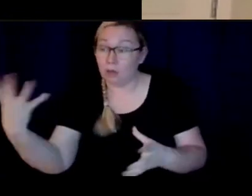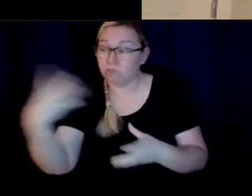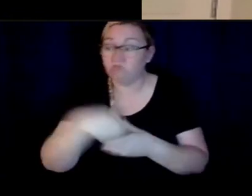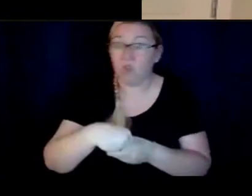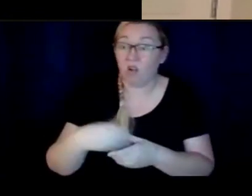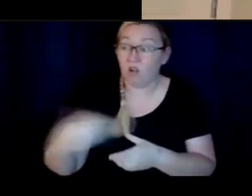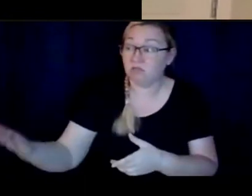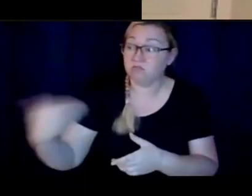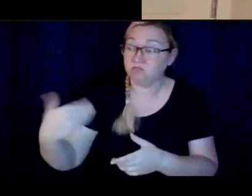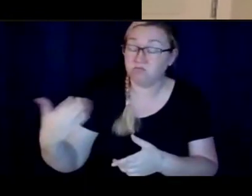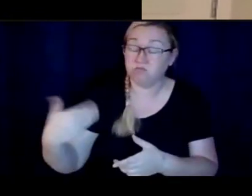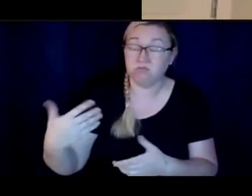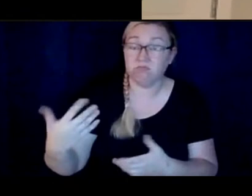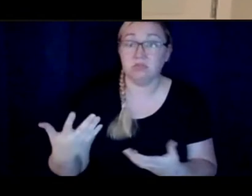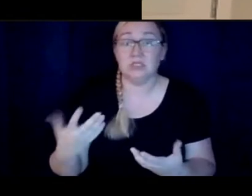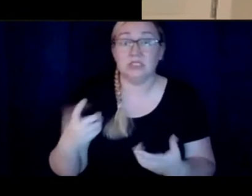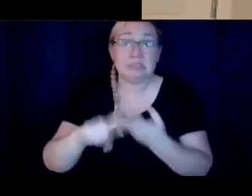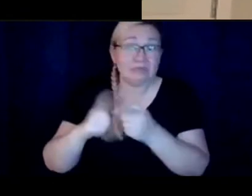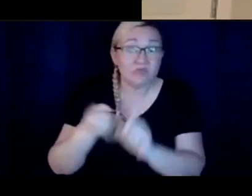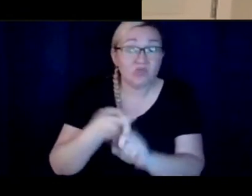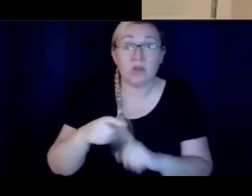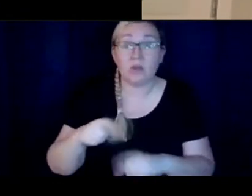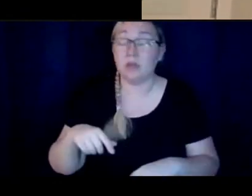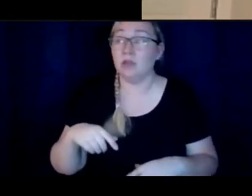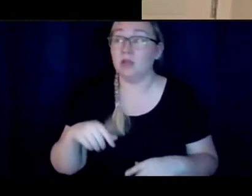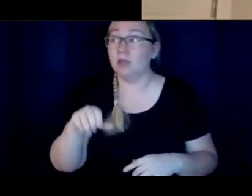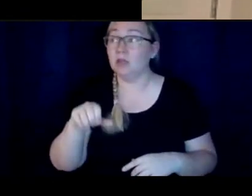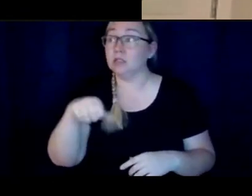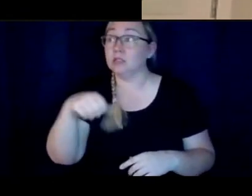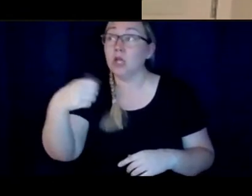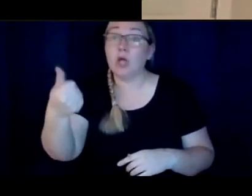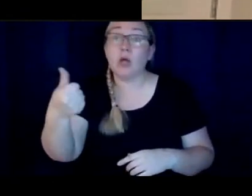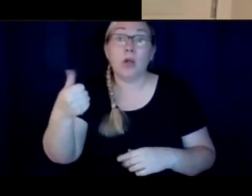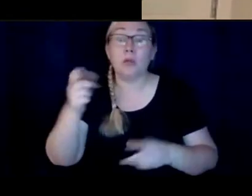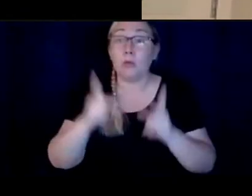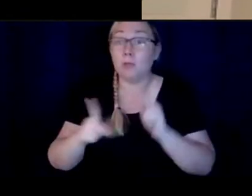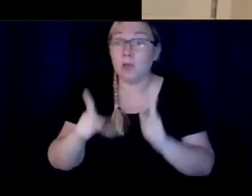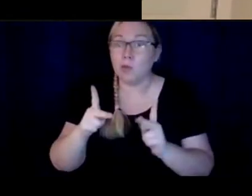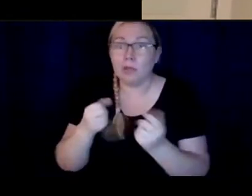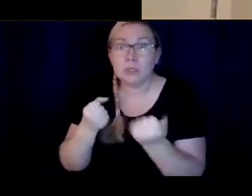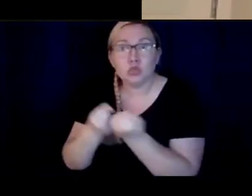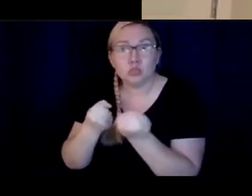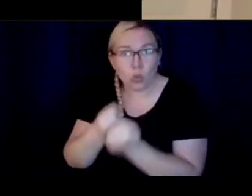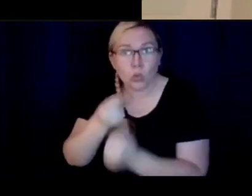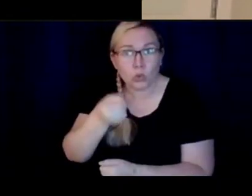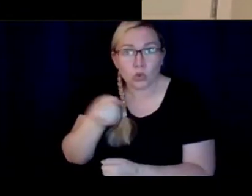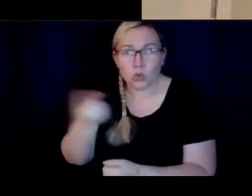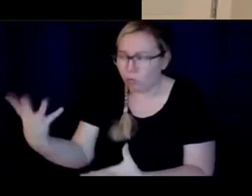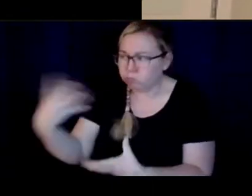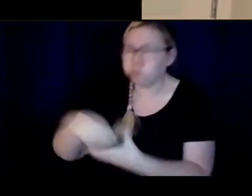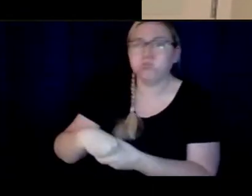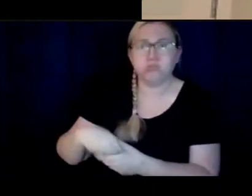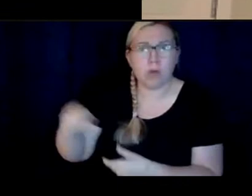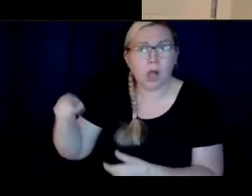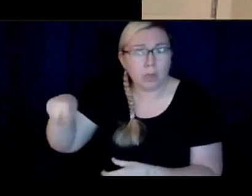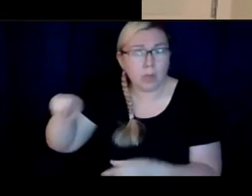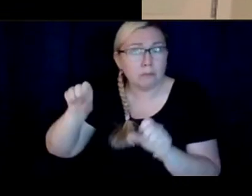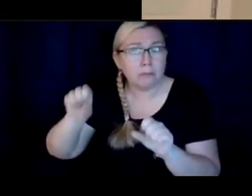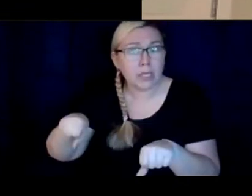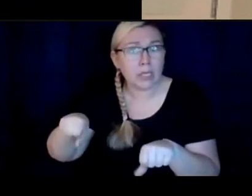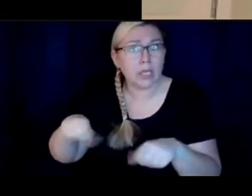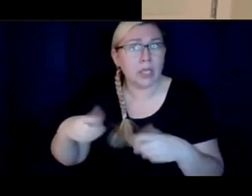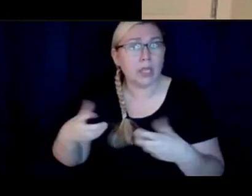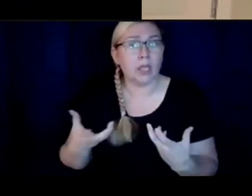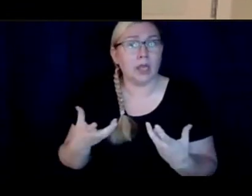right? Did you have friends or other people that have your back? Did it also support